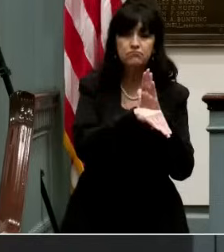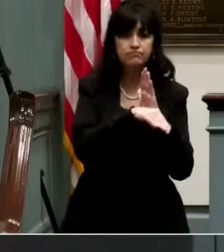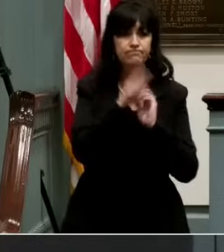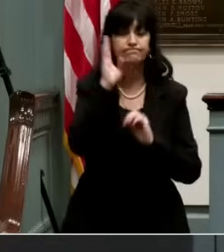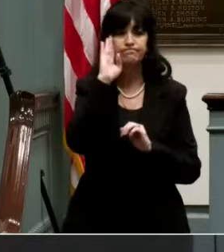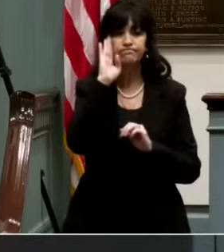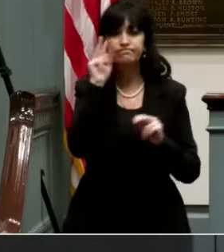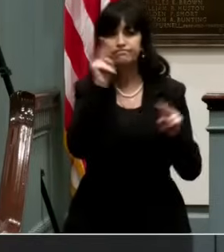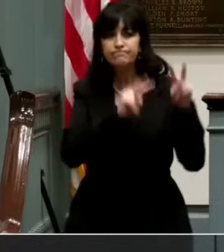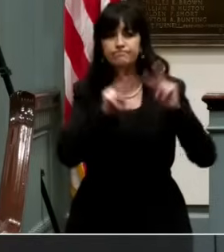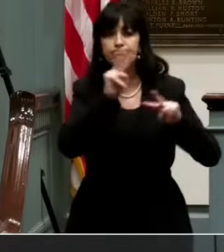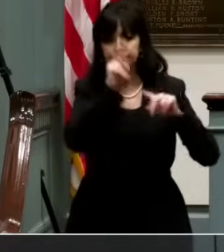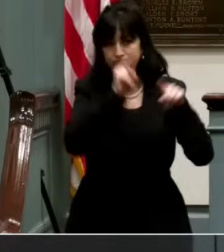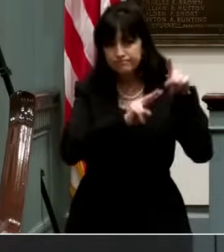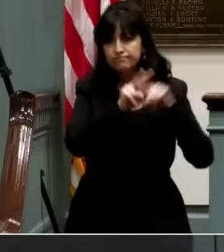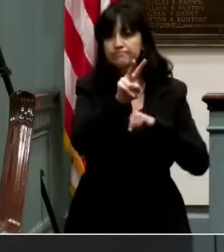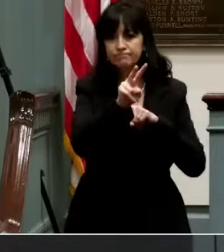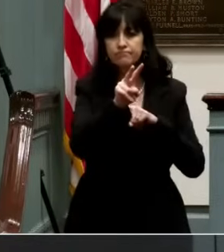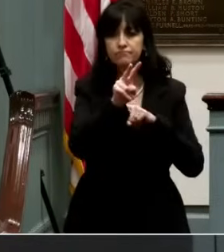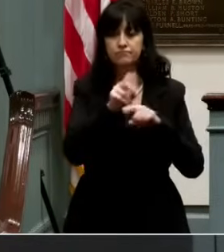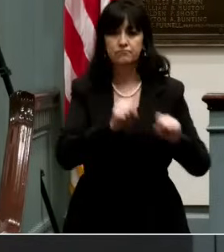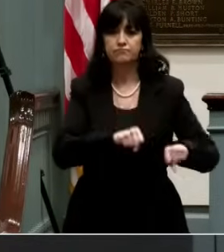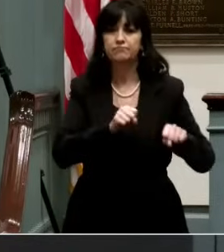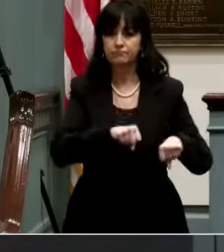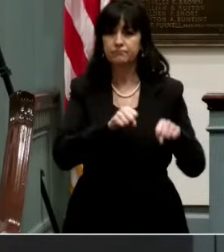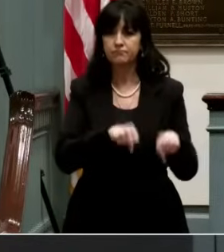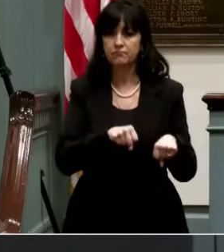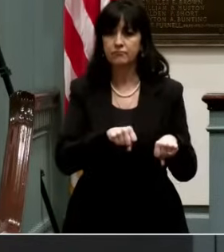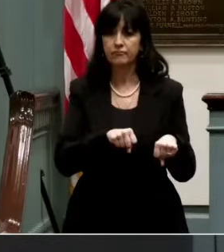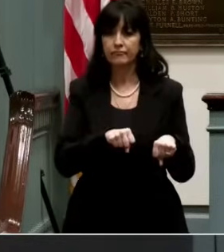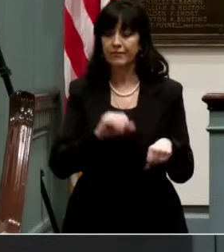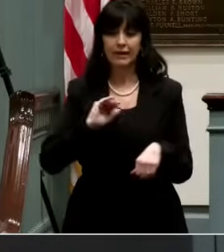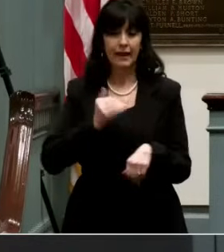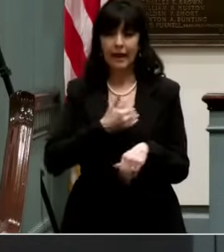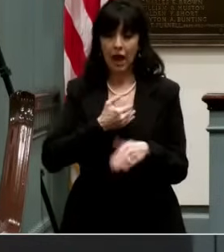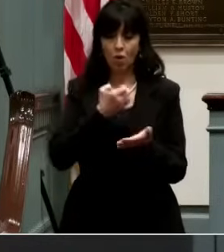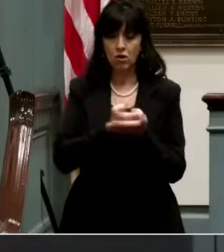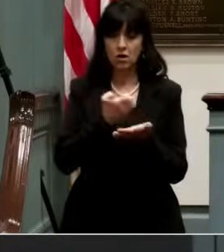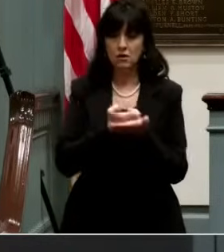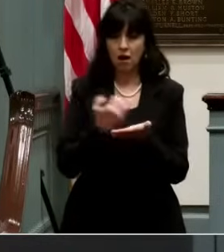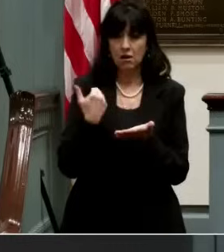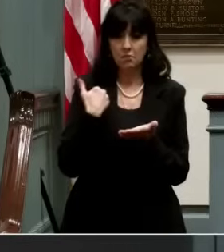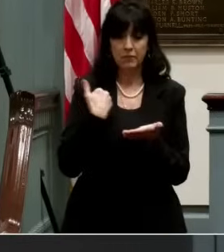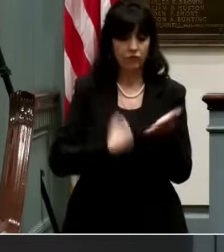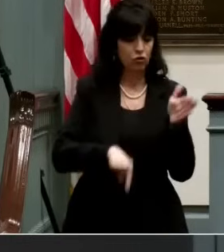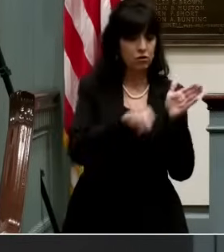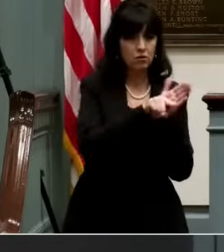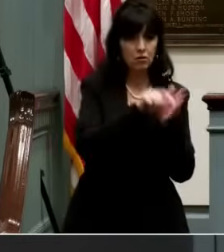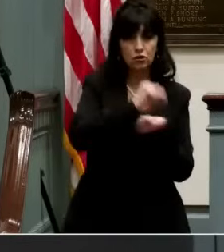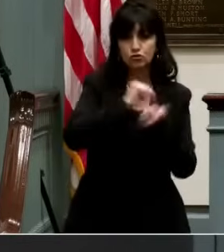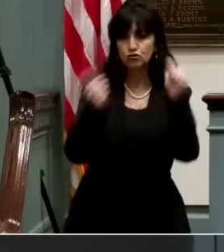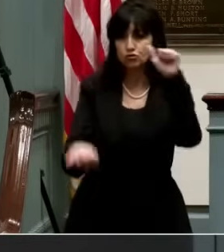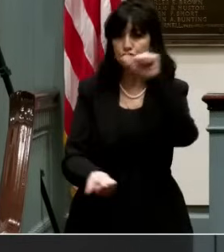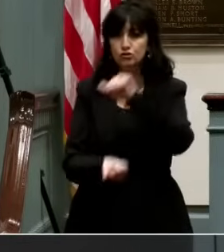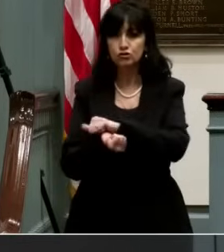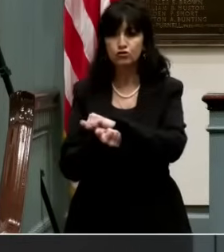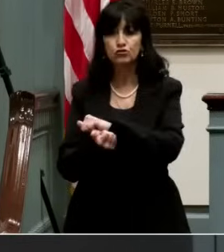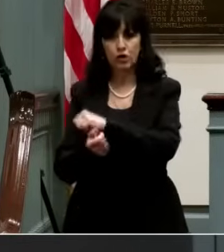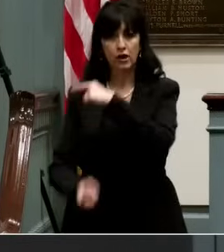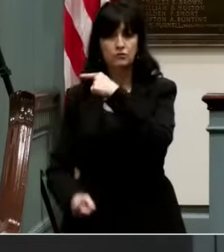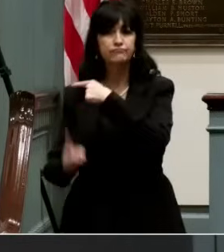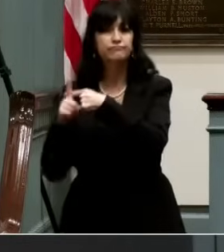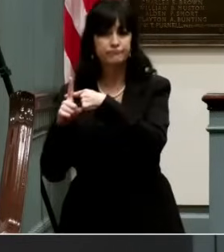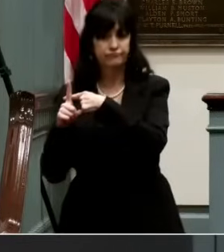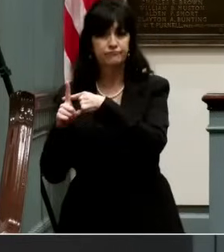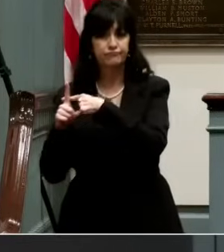pandemic that ravaged our economy, we've turned a significant deficit into a surplus. And we've directed